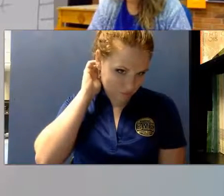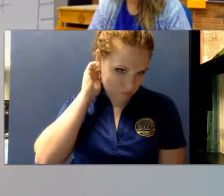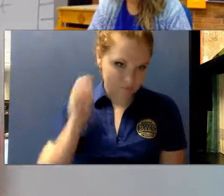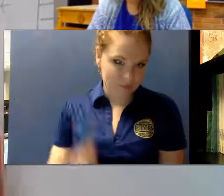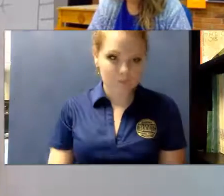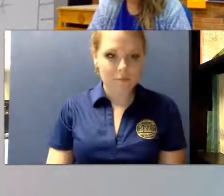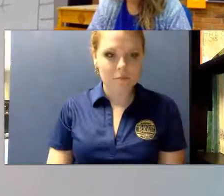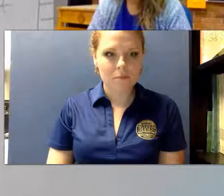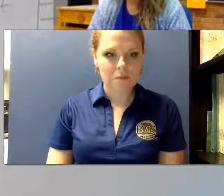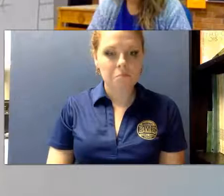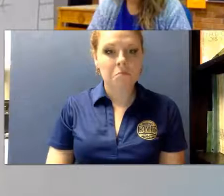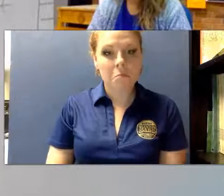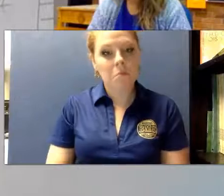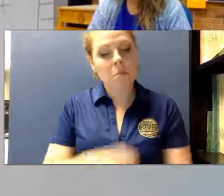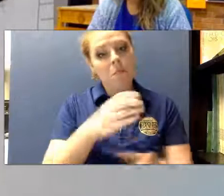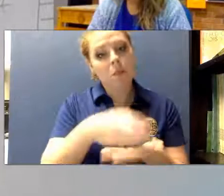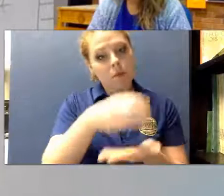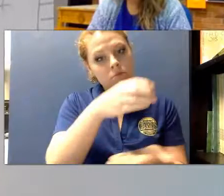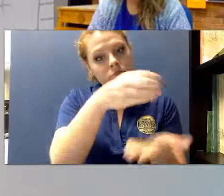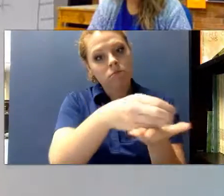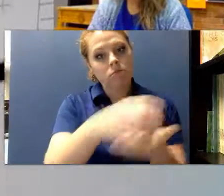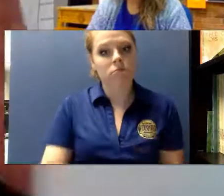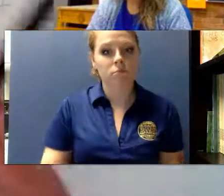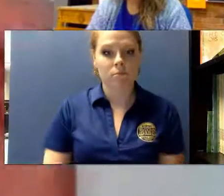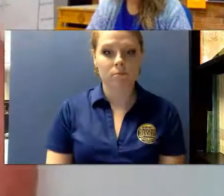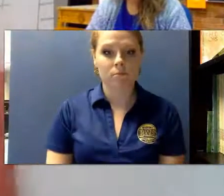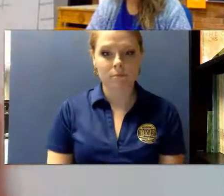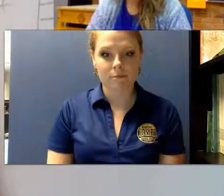Okay, got my bottle sitting there.